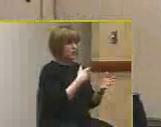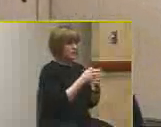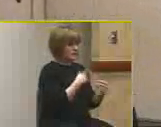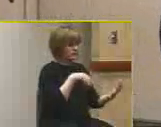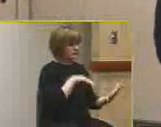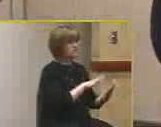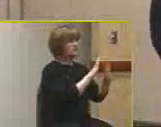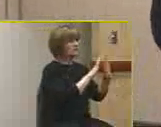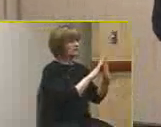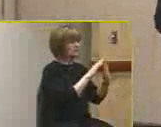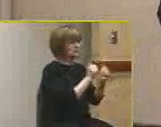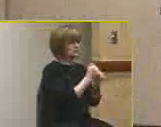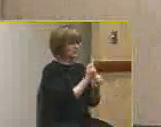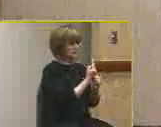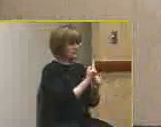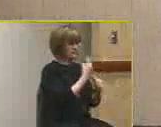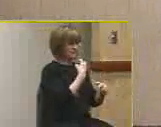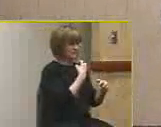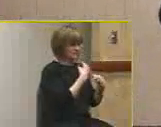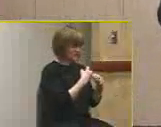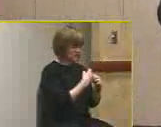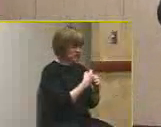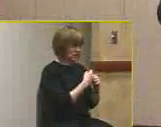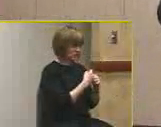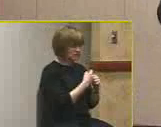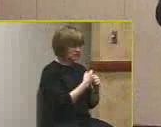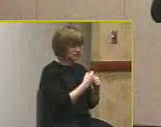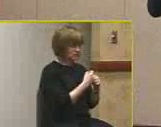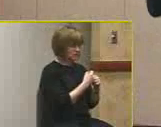something difficult, we want him to do something that